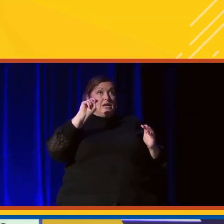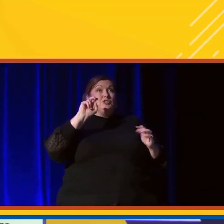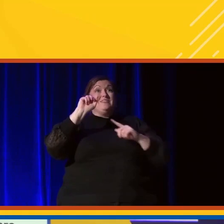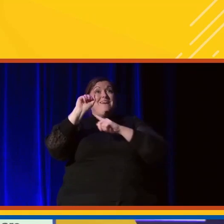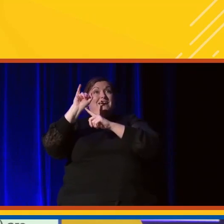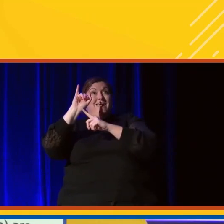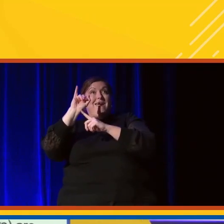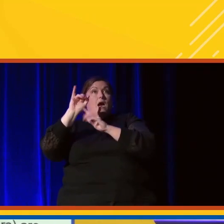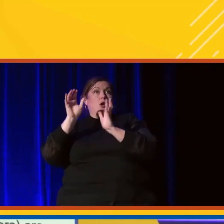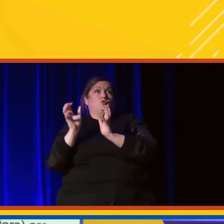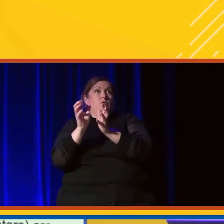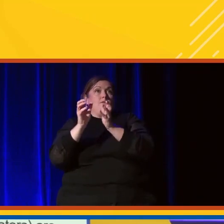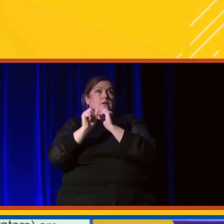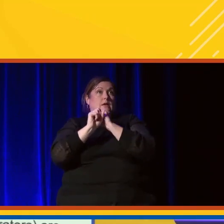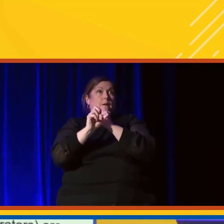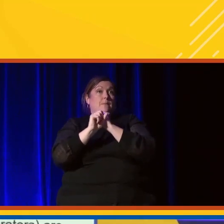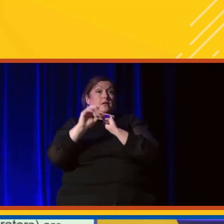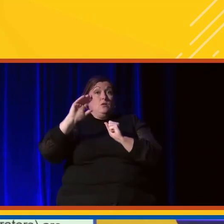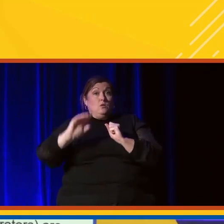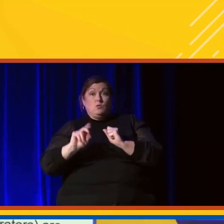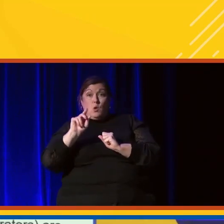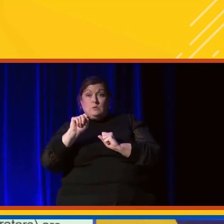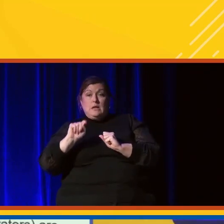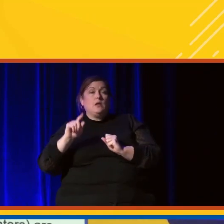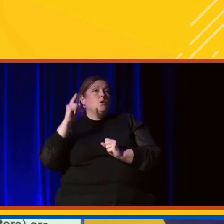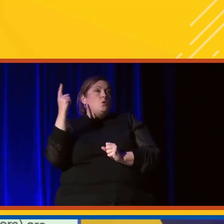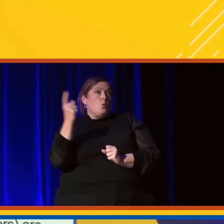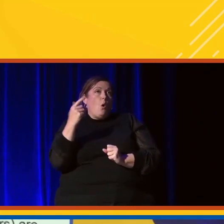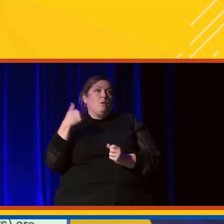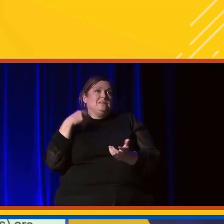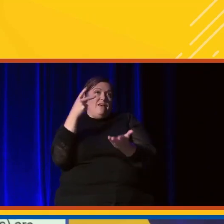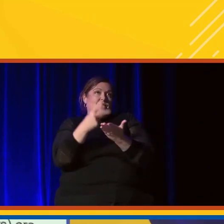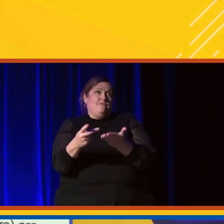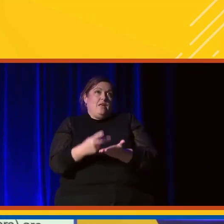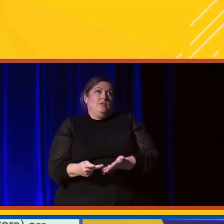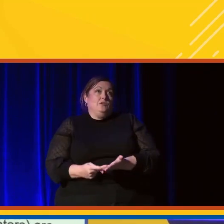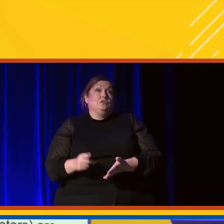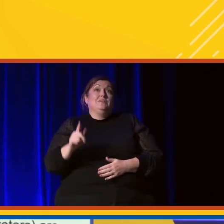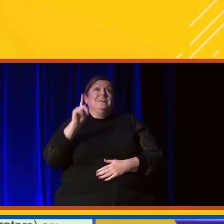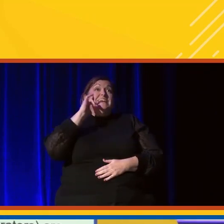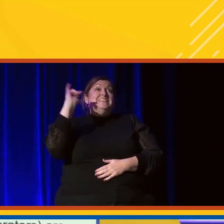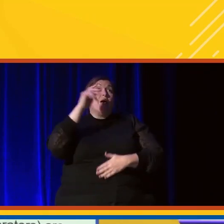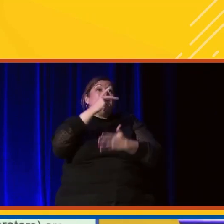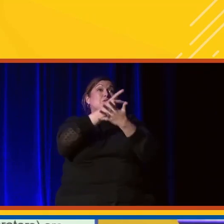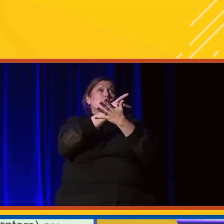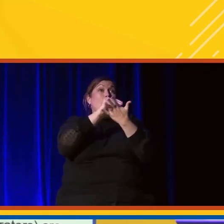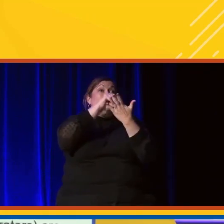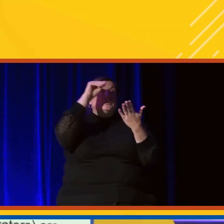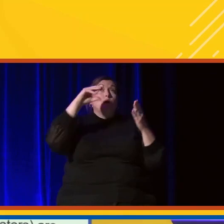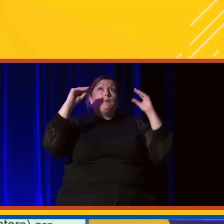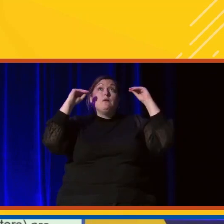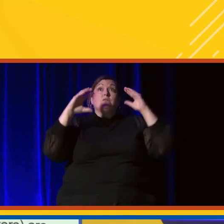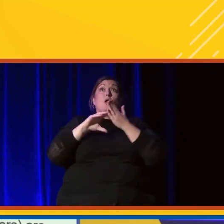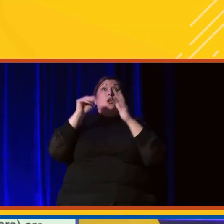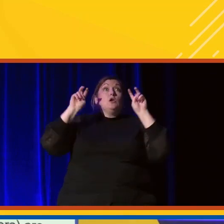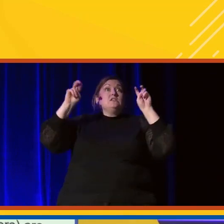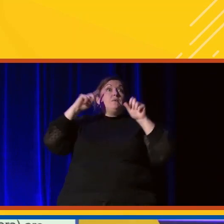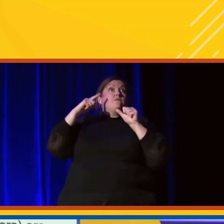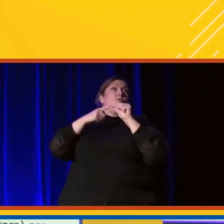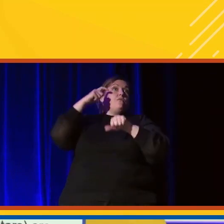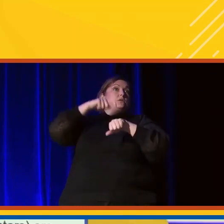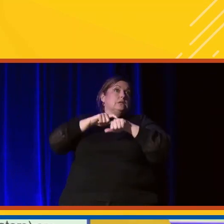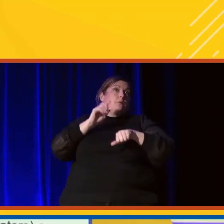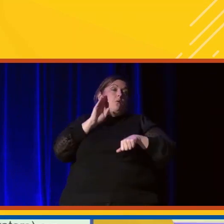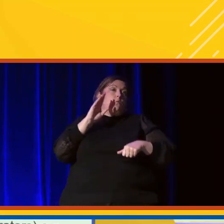the low data limit, you will always have failures. Just like a graduate student or a professor learning a topic for the first time